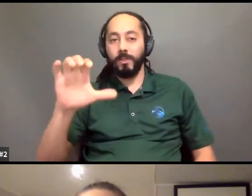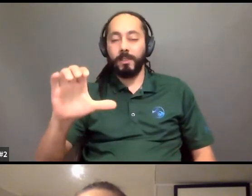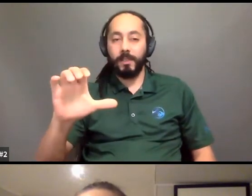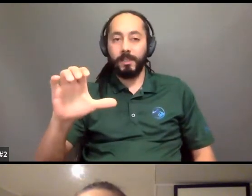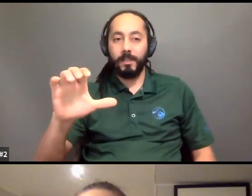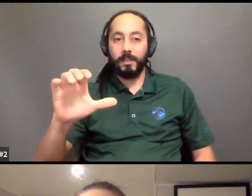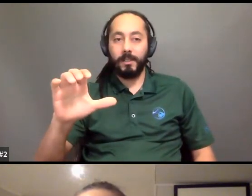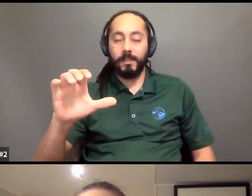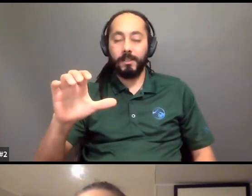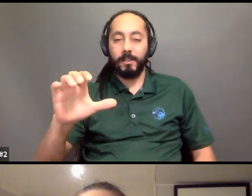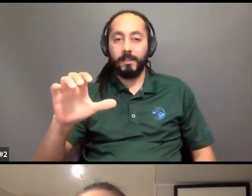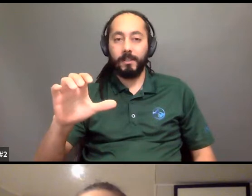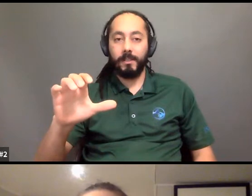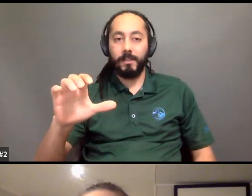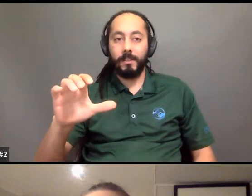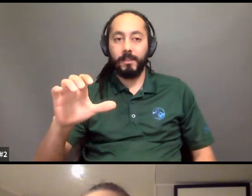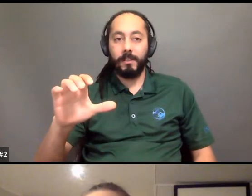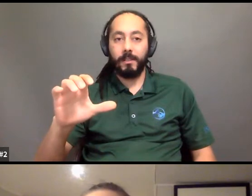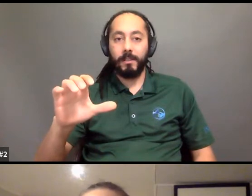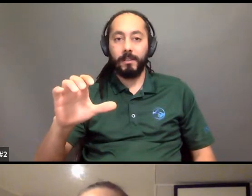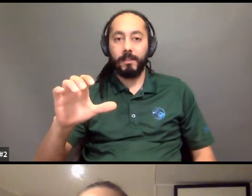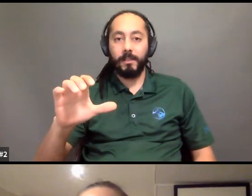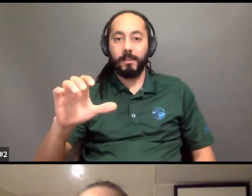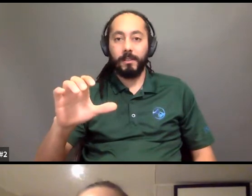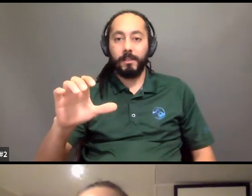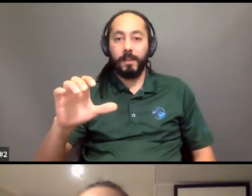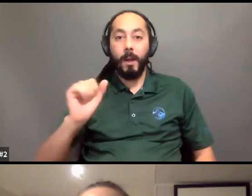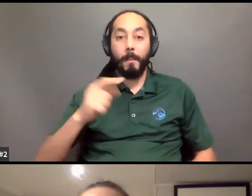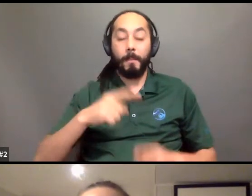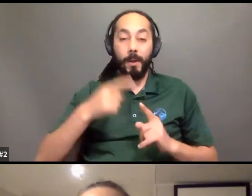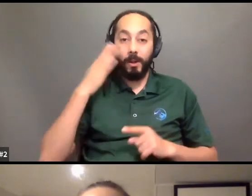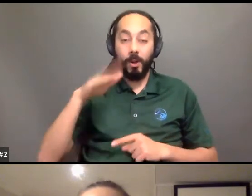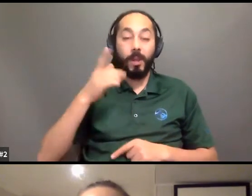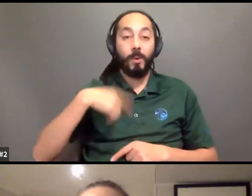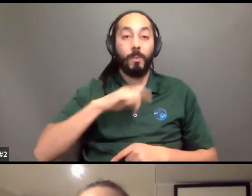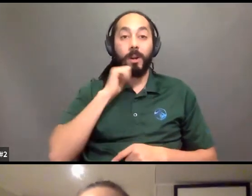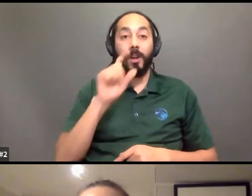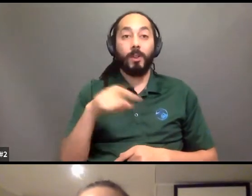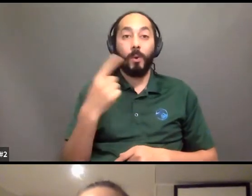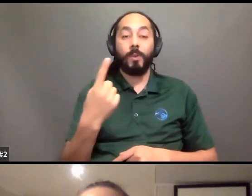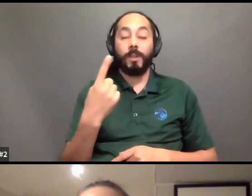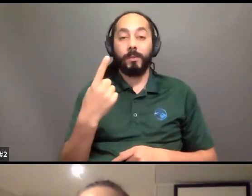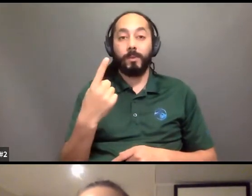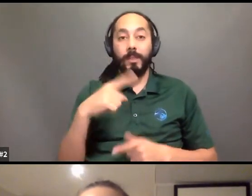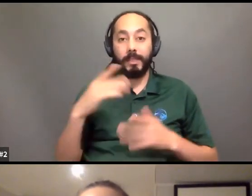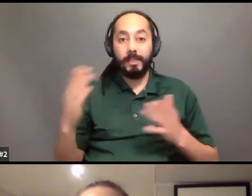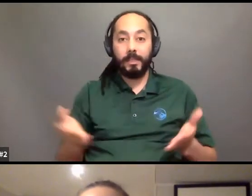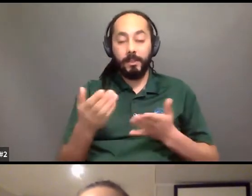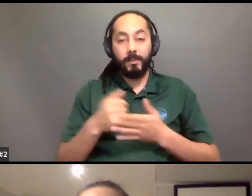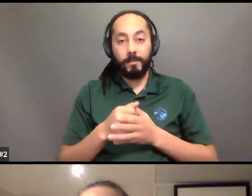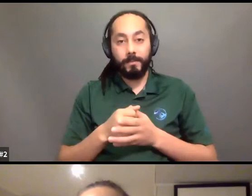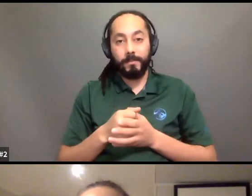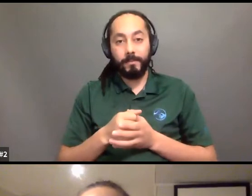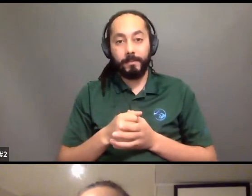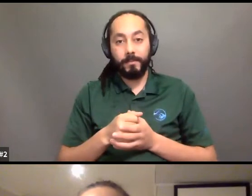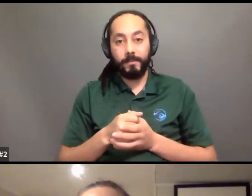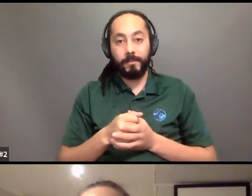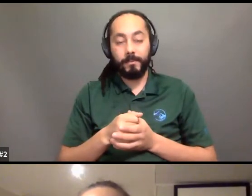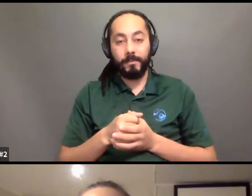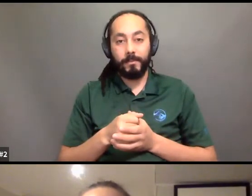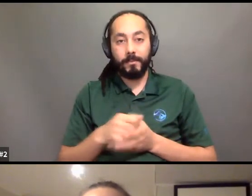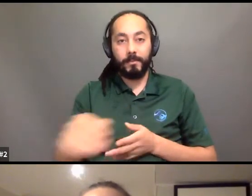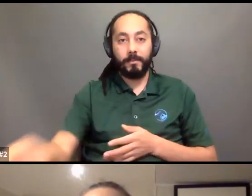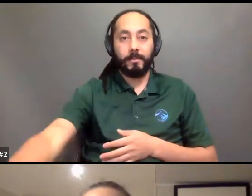is that in fact, we're not the only ones here. We're not the only ones here. And, you know, and